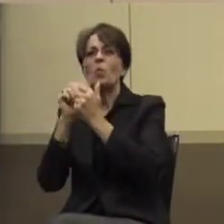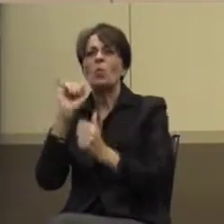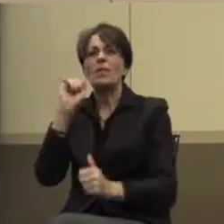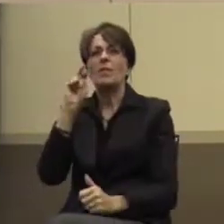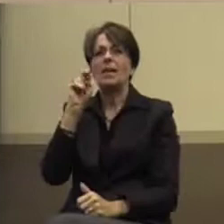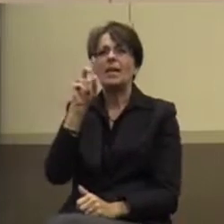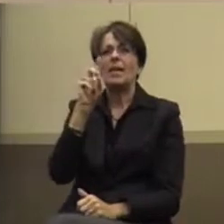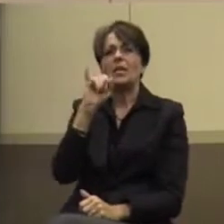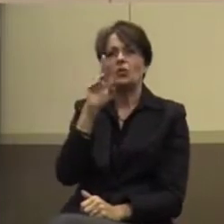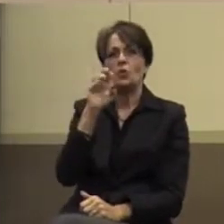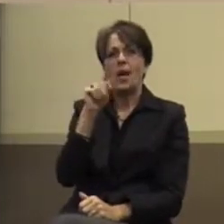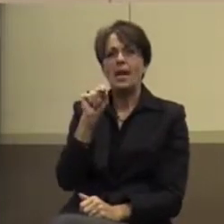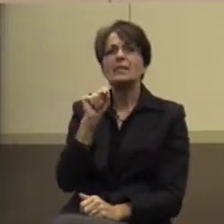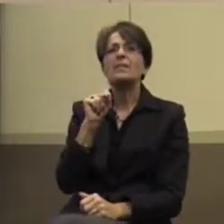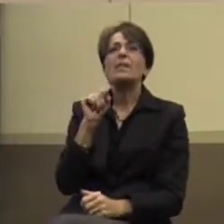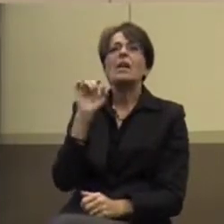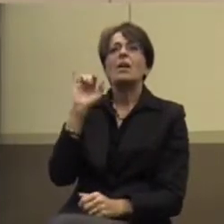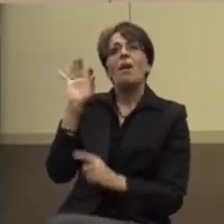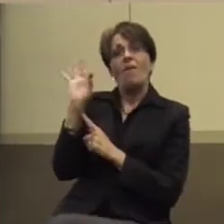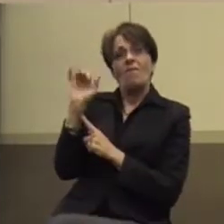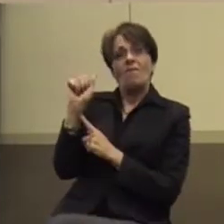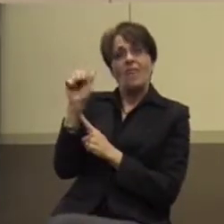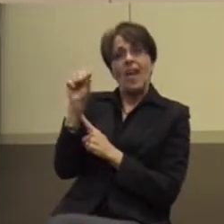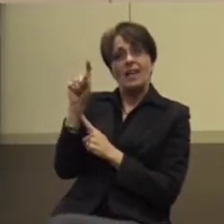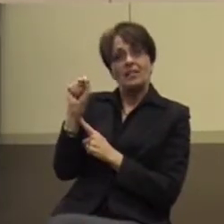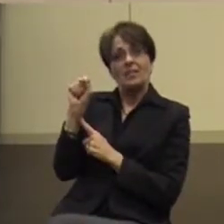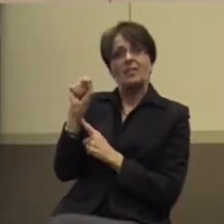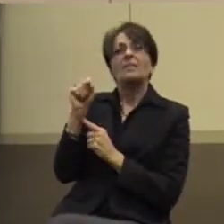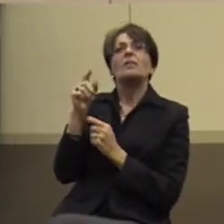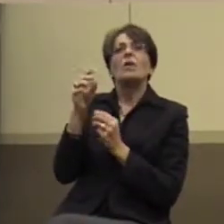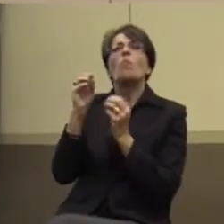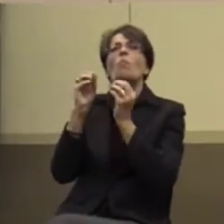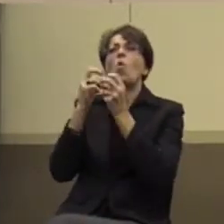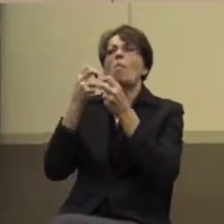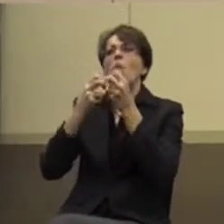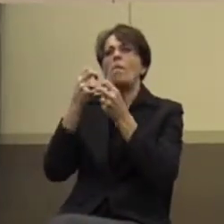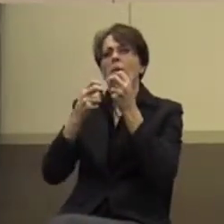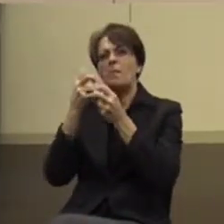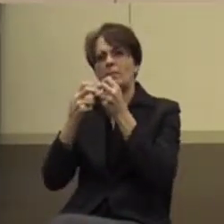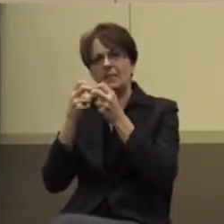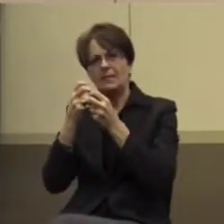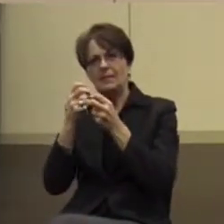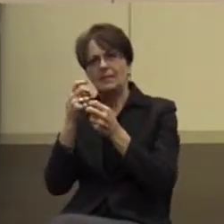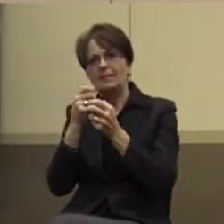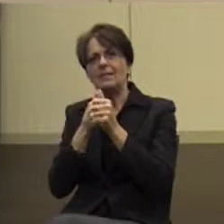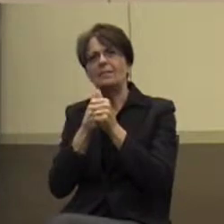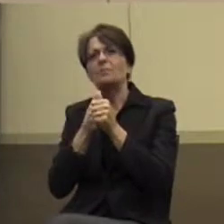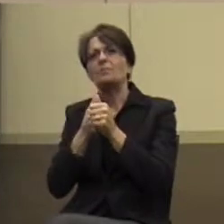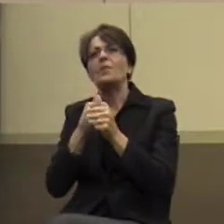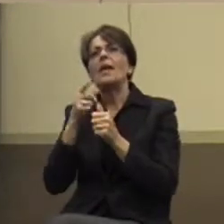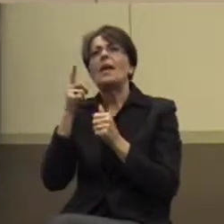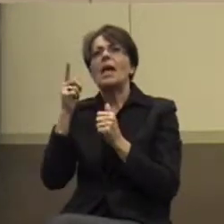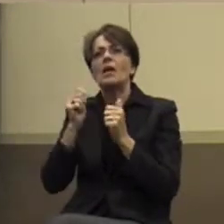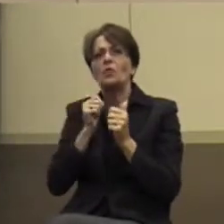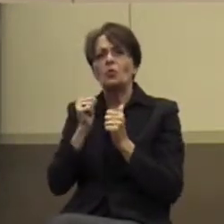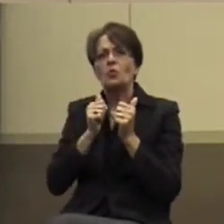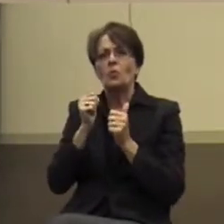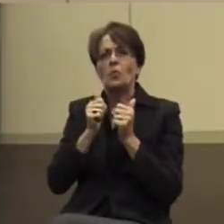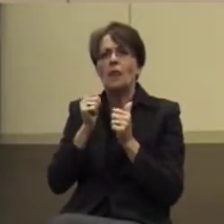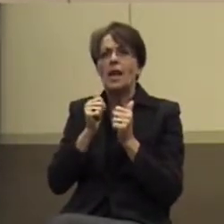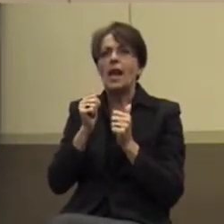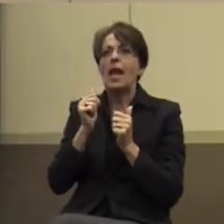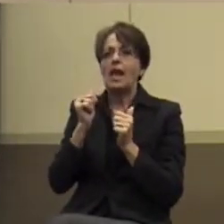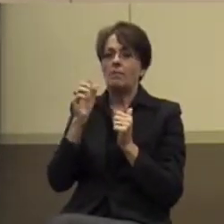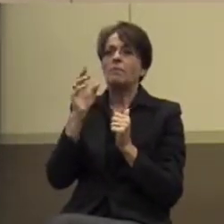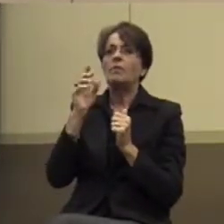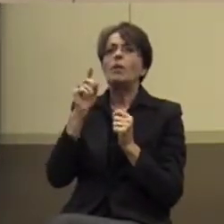FAST. Like on this one, the FAST talked about more problems that the teacher had been seeing, not just aggression towards self, but also aggression